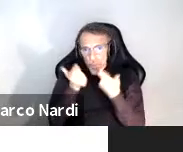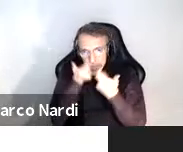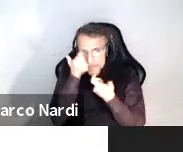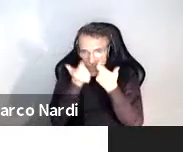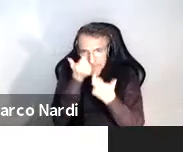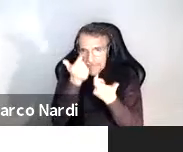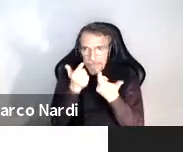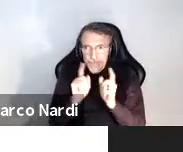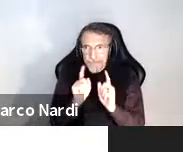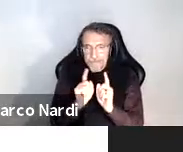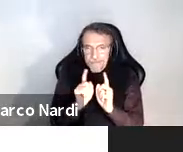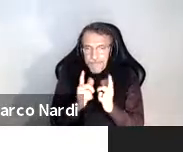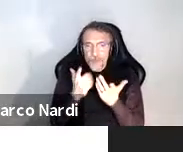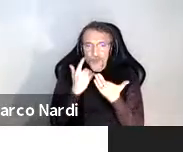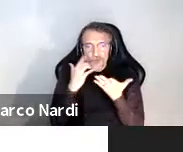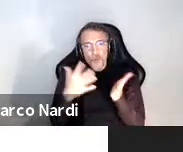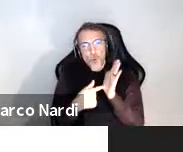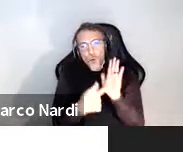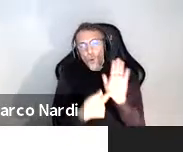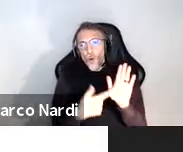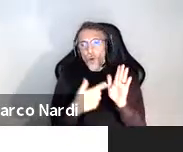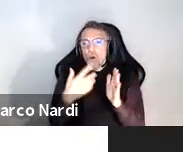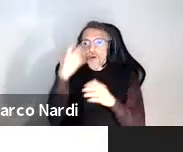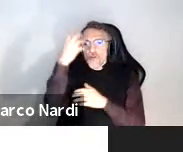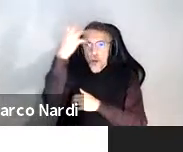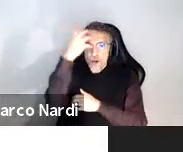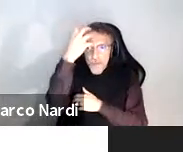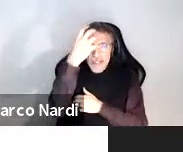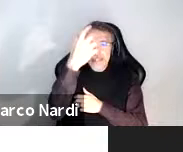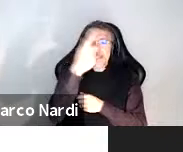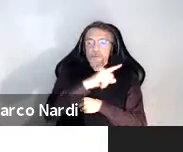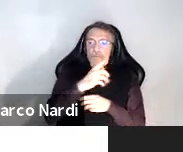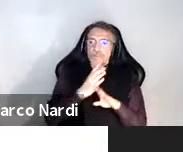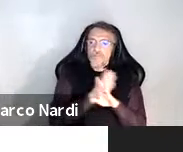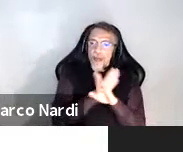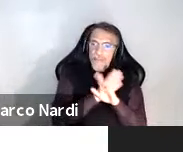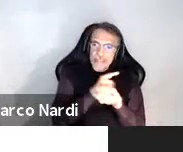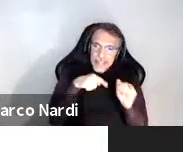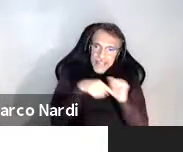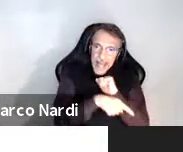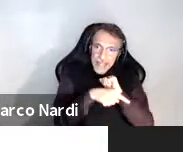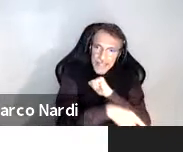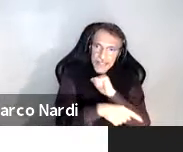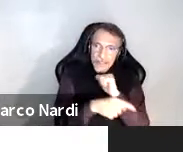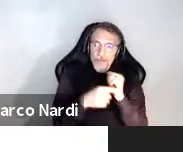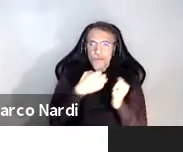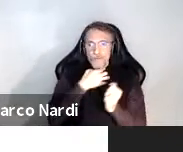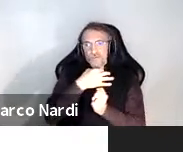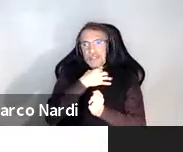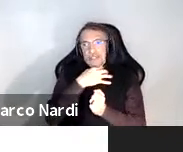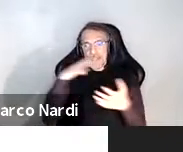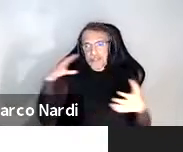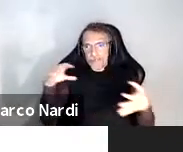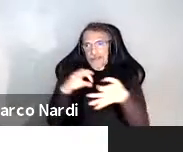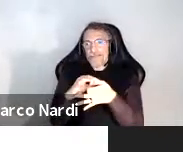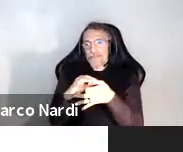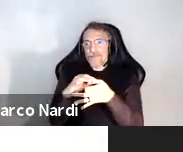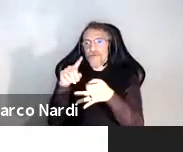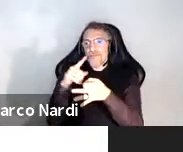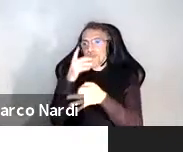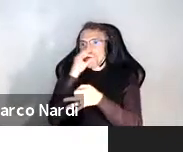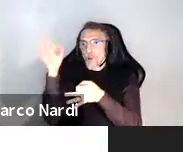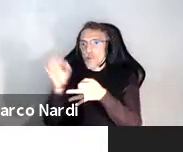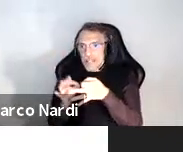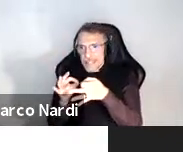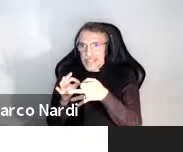what history shows is that higher government and private debt and the riskier composition of debt was associated with a probability of